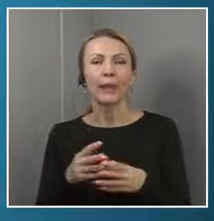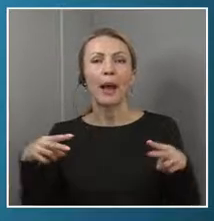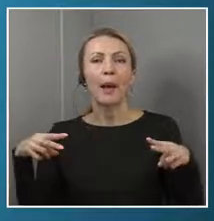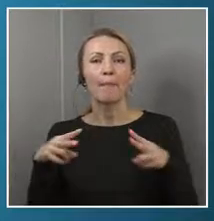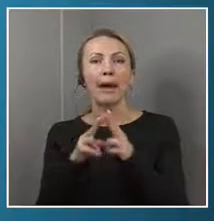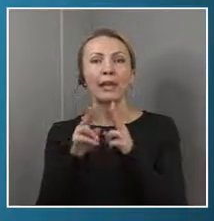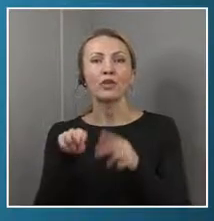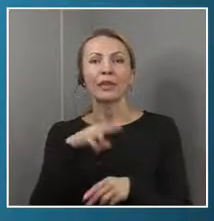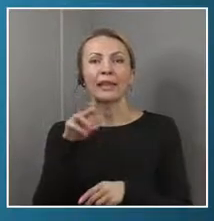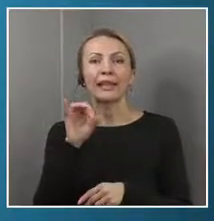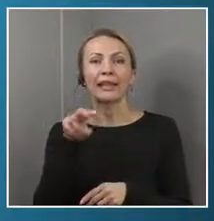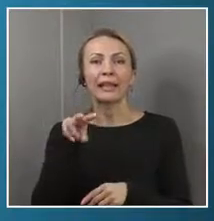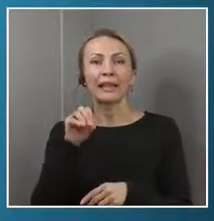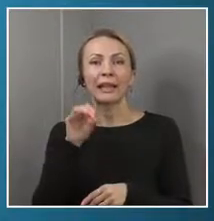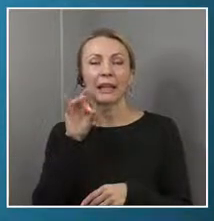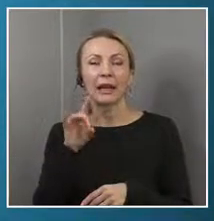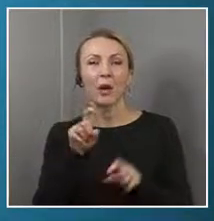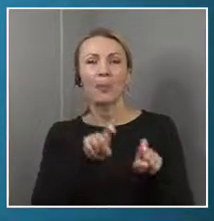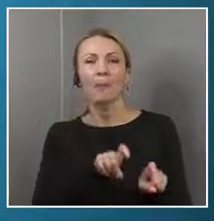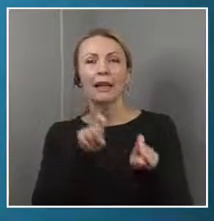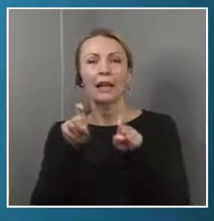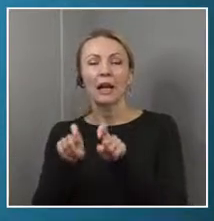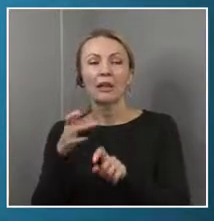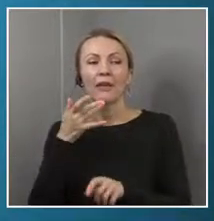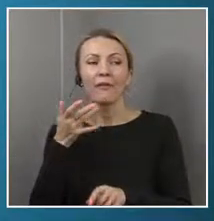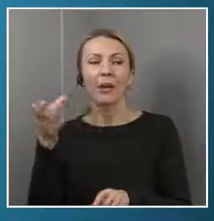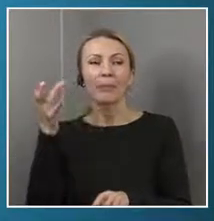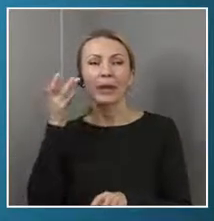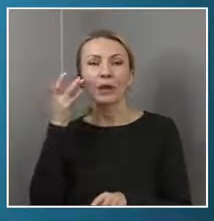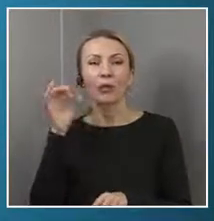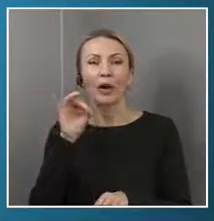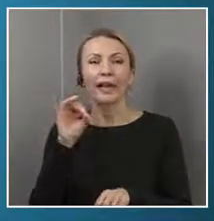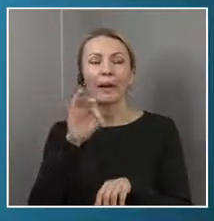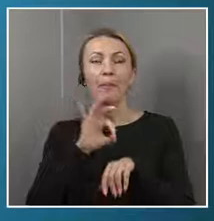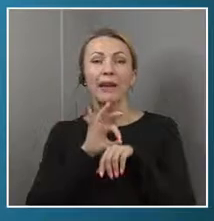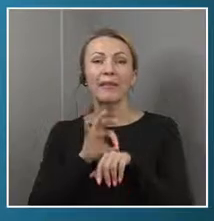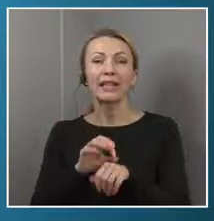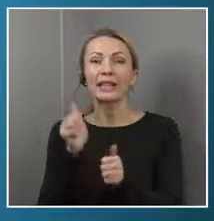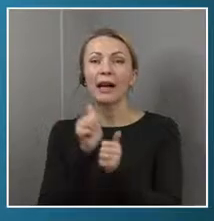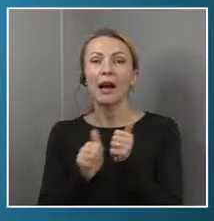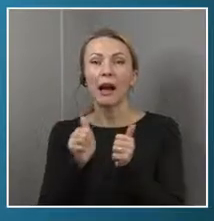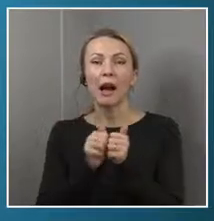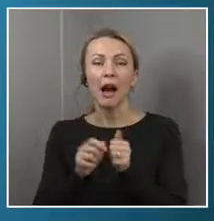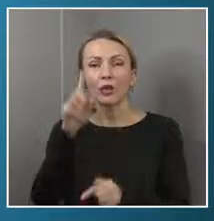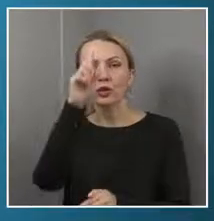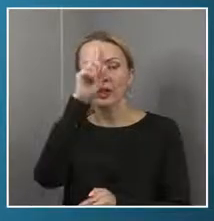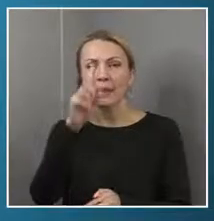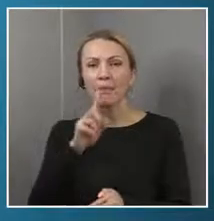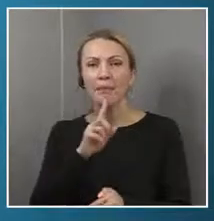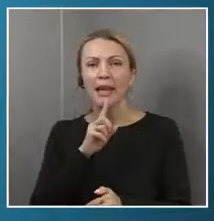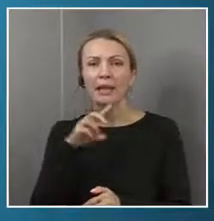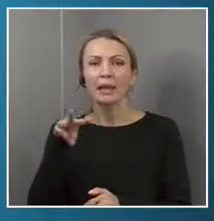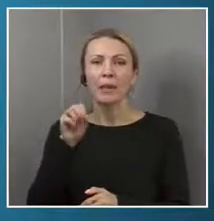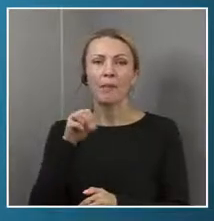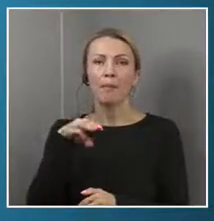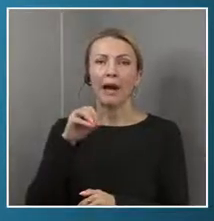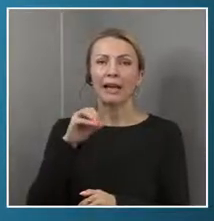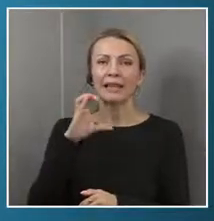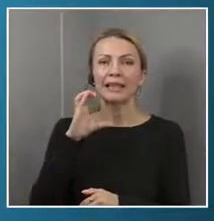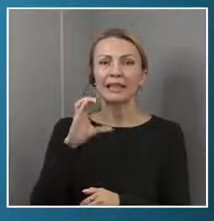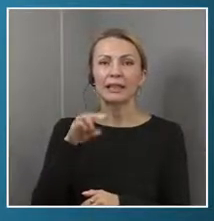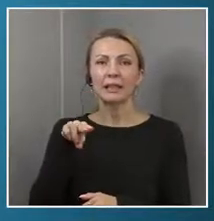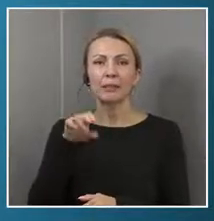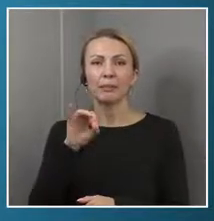the war, staged monthly one-artist shows for Matisse, Picasso, Sisley, Braque, Marie Laurencin, while